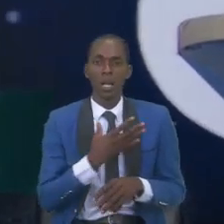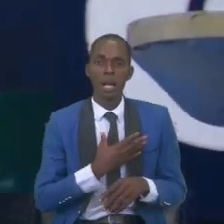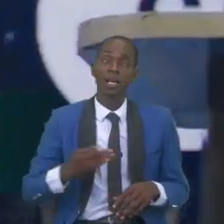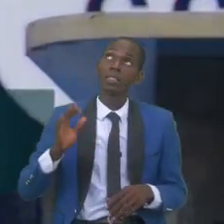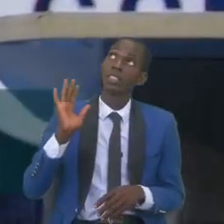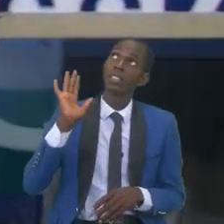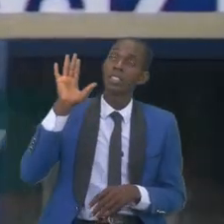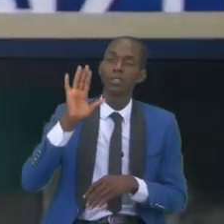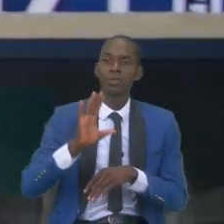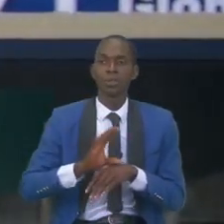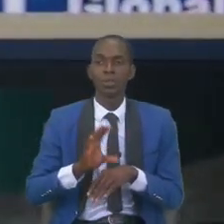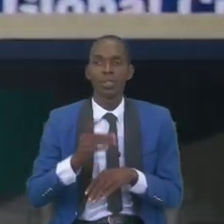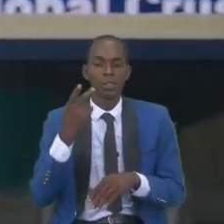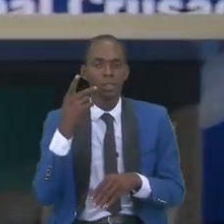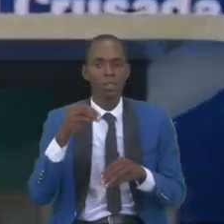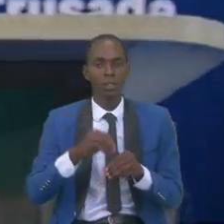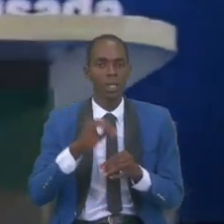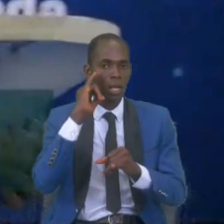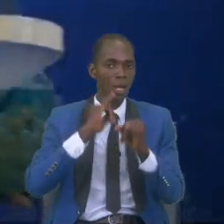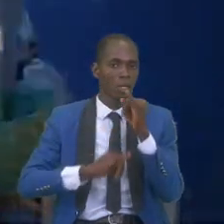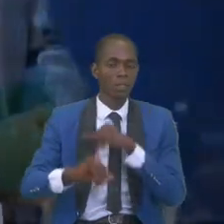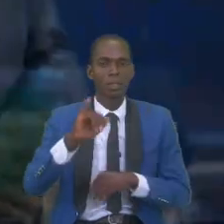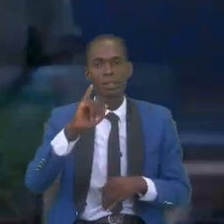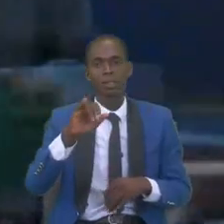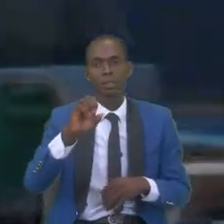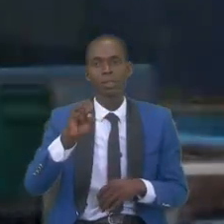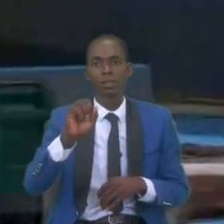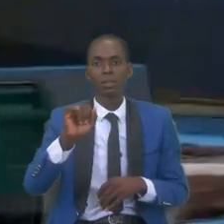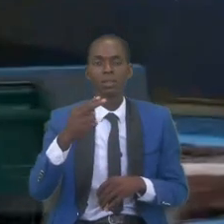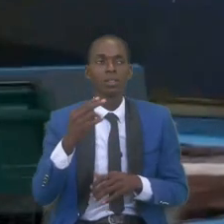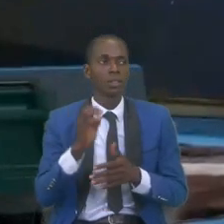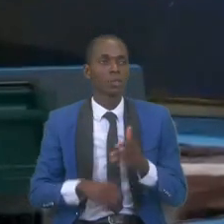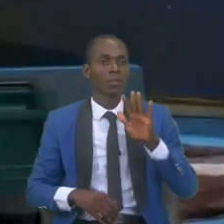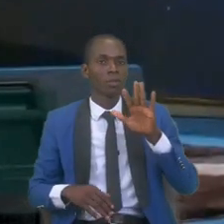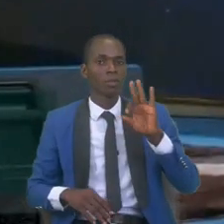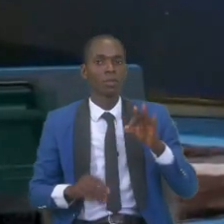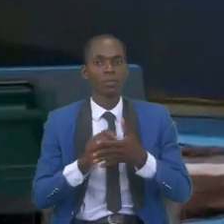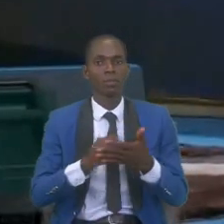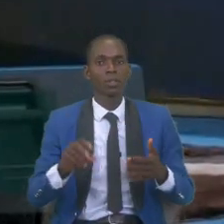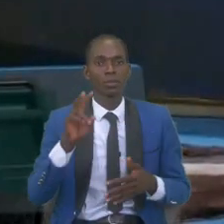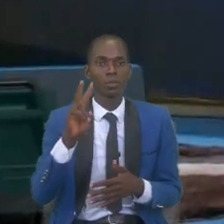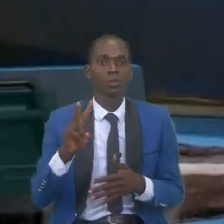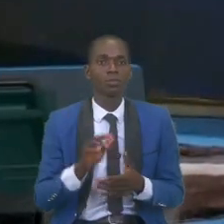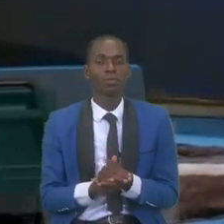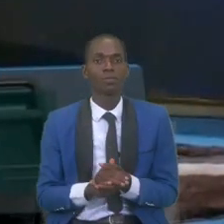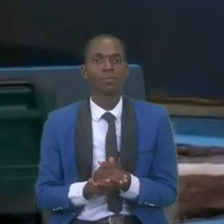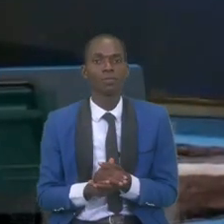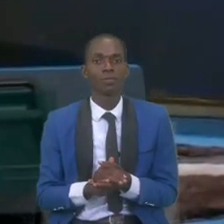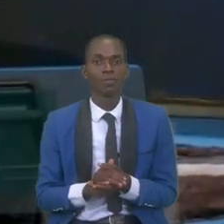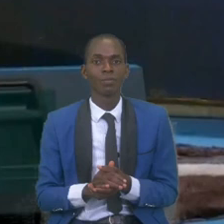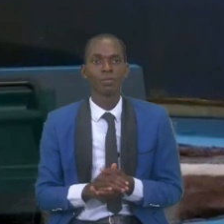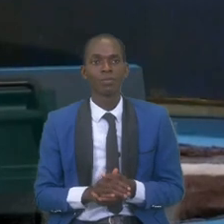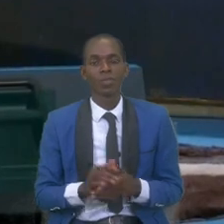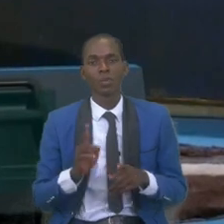tells us in Isaiah chapter 59, and there we're reading from verse 2, but your iniquities have separated between